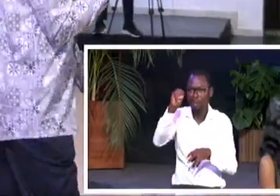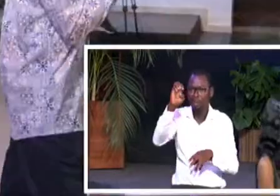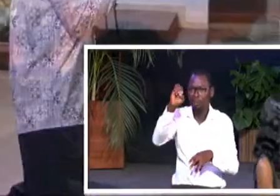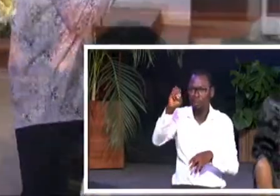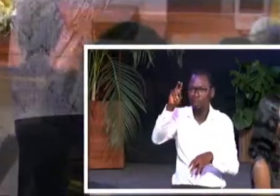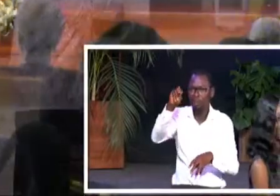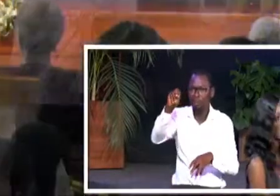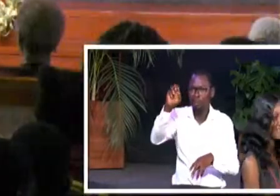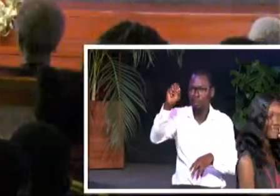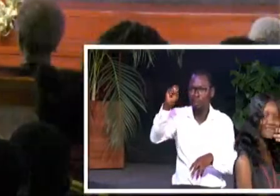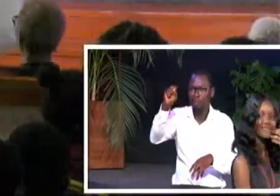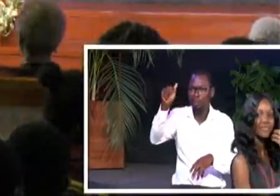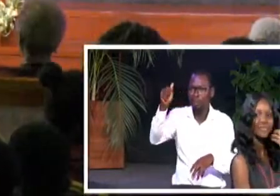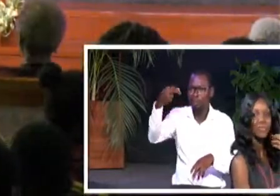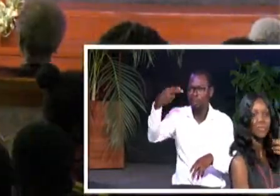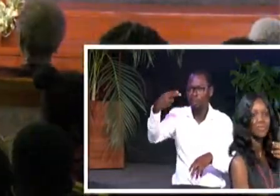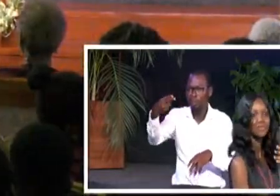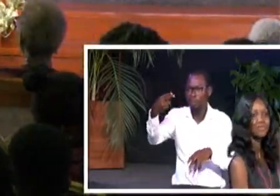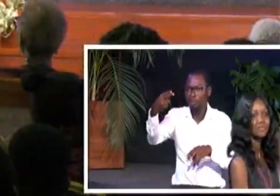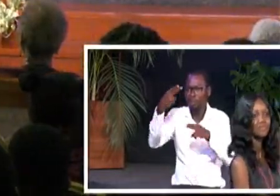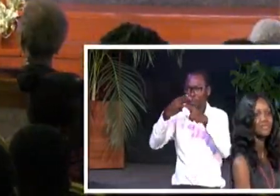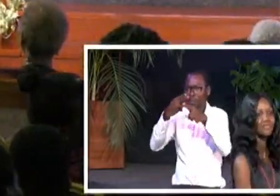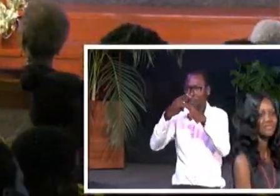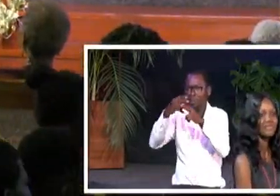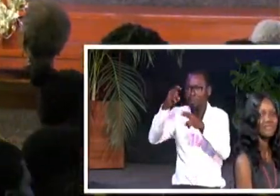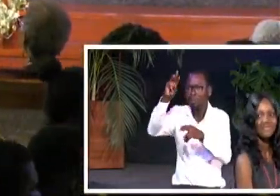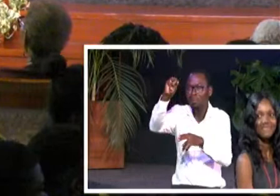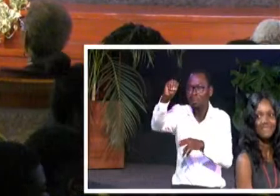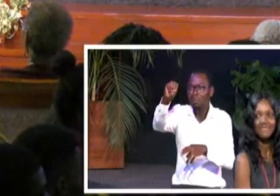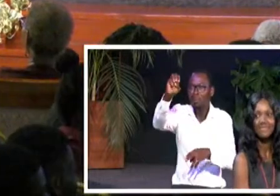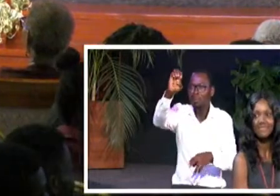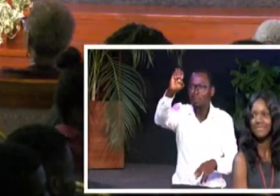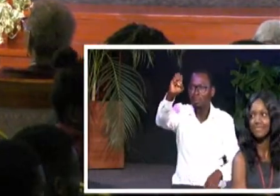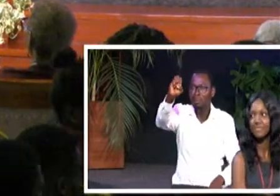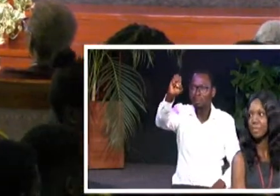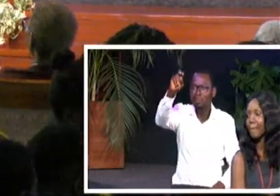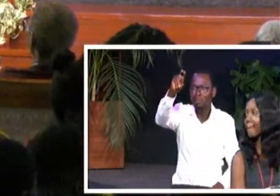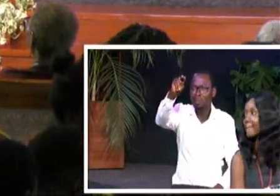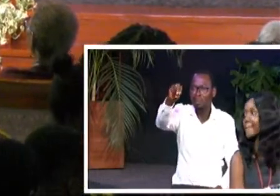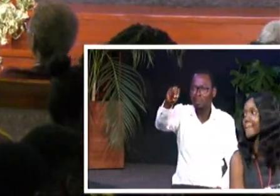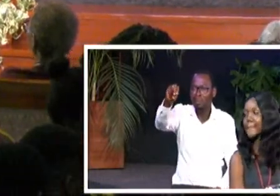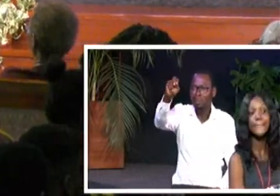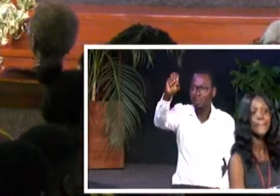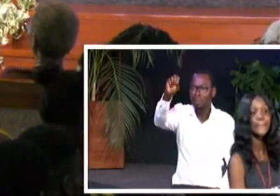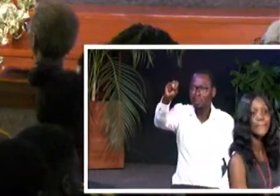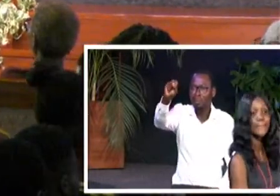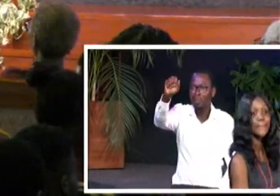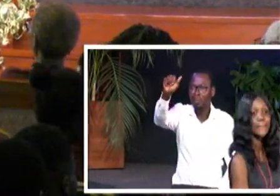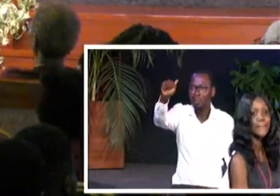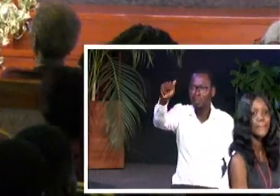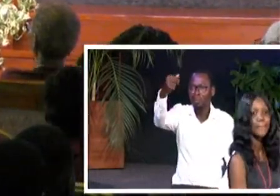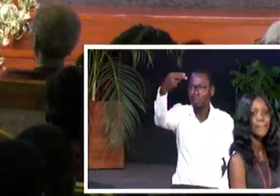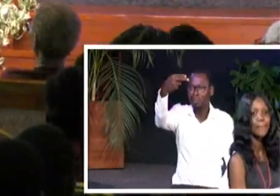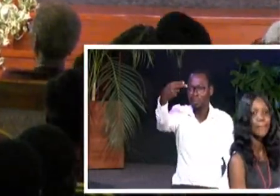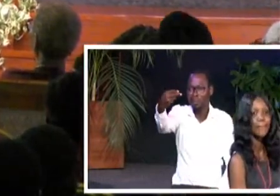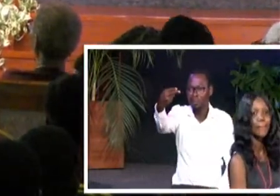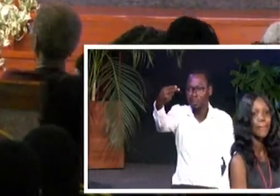Mensah, you've won. You've won the phone. Your surname is Mensah. Oh, there's only one Mensah here. Come